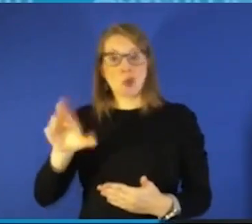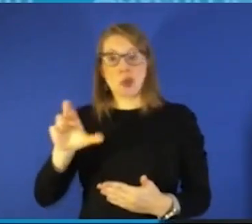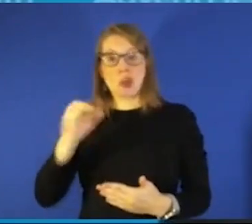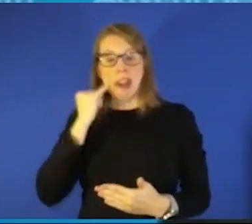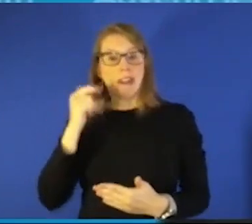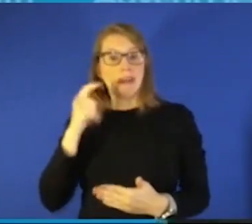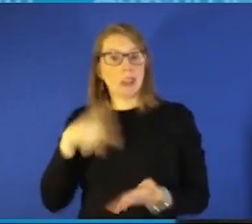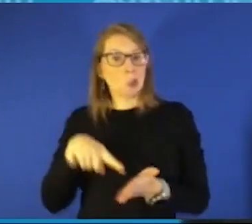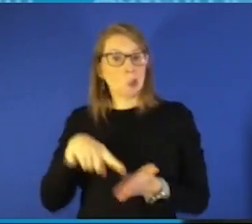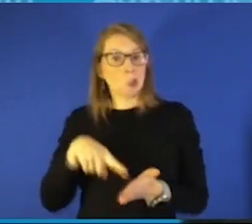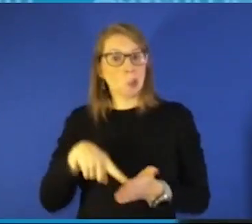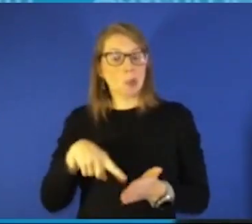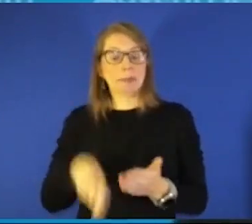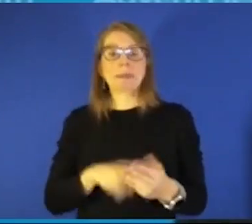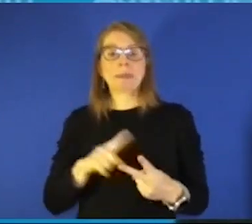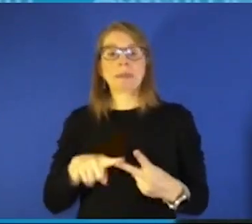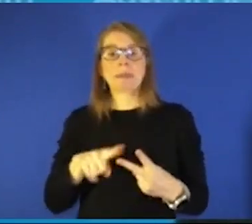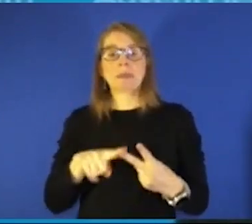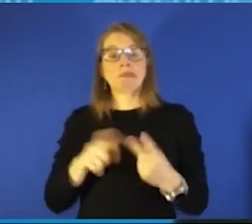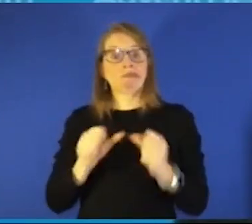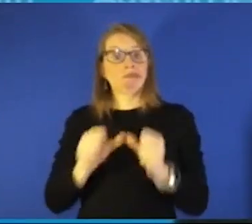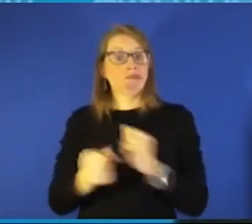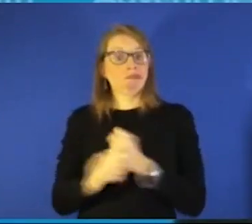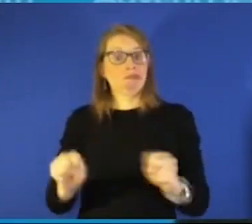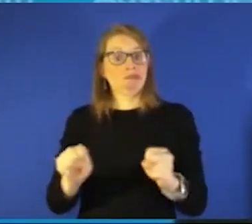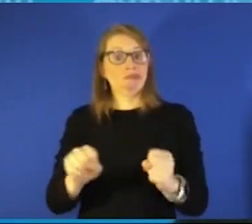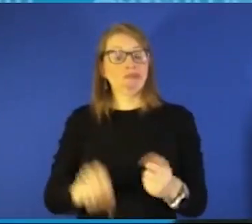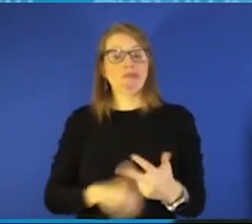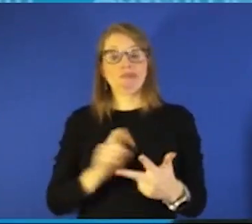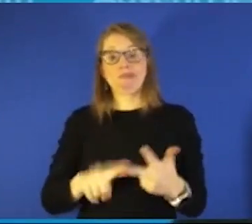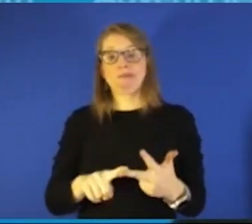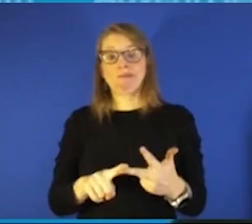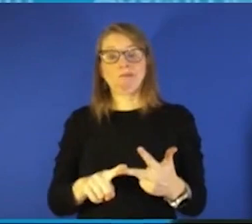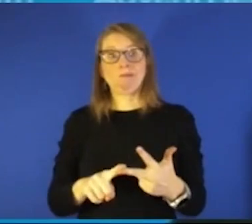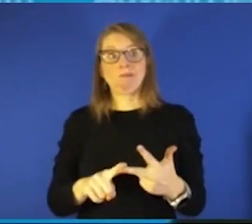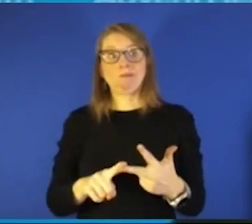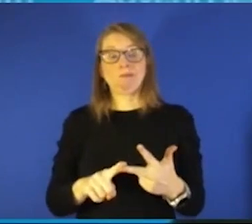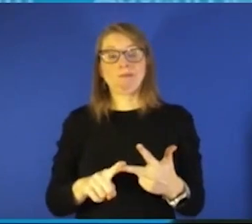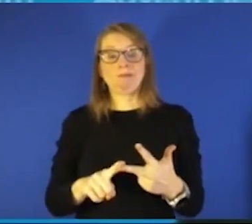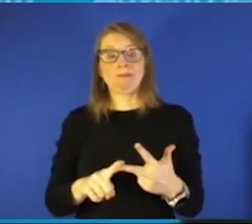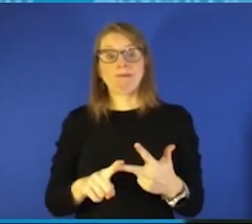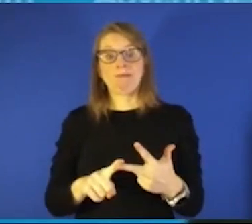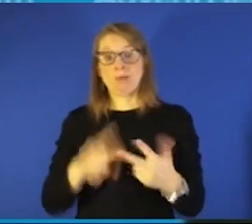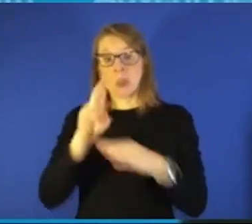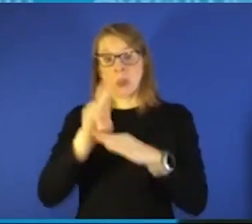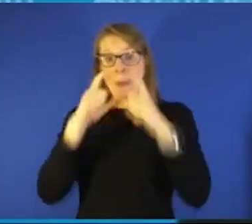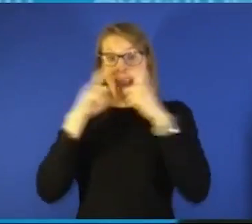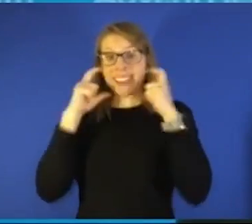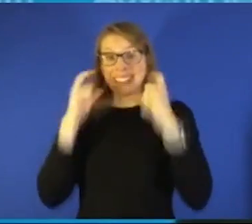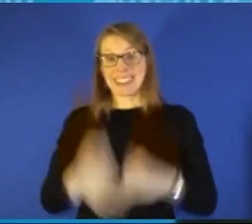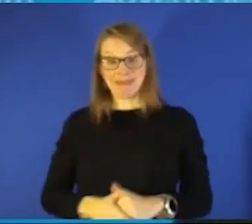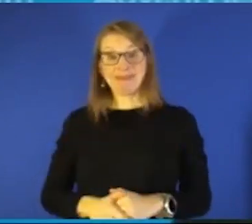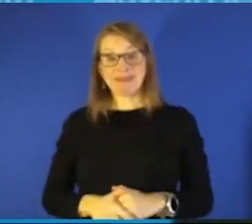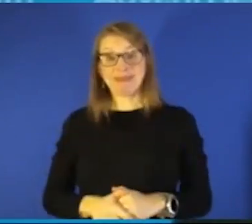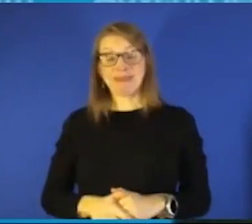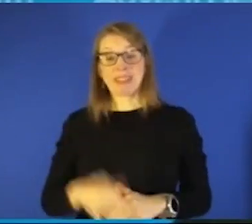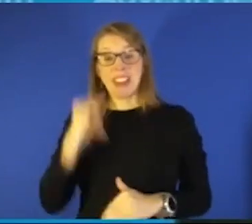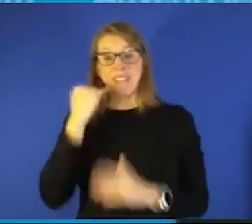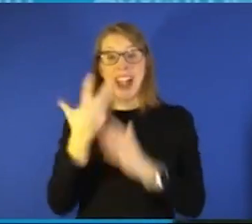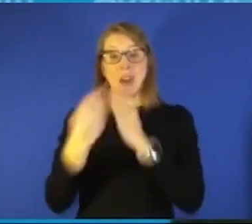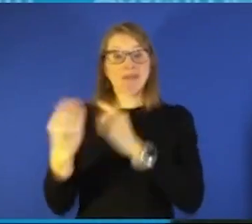for a booster. Stay safe, and wear a mask when you're out in public.